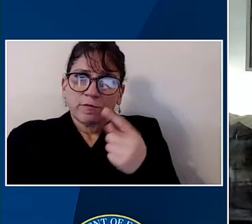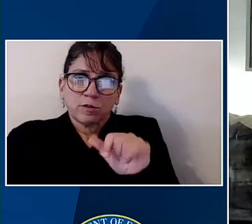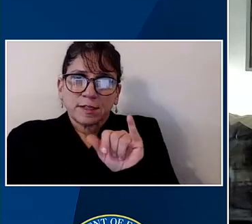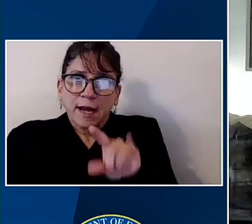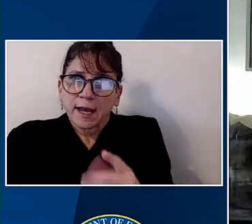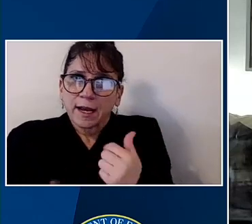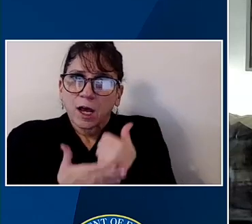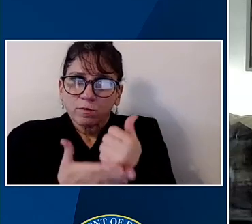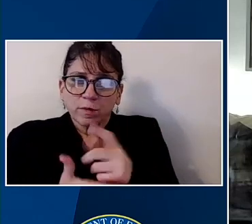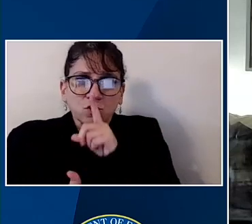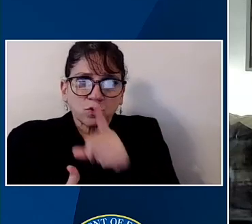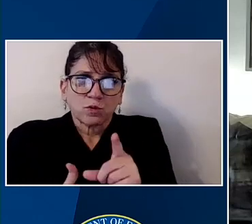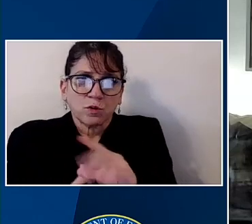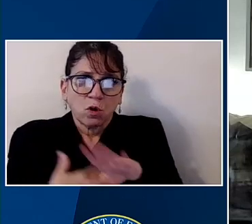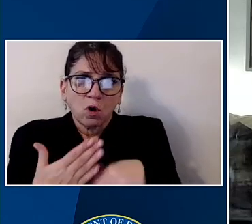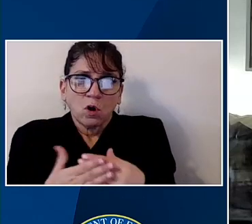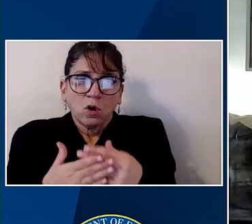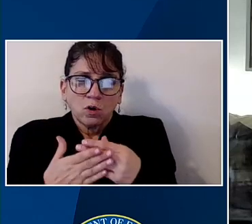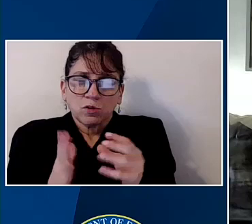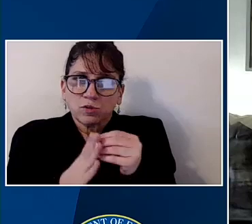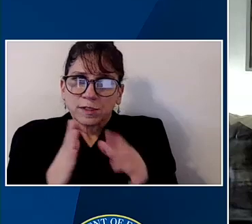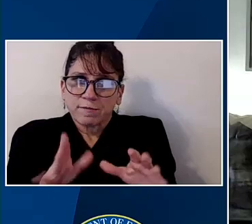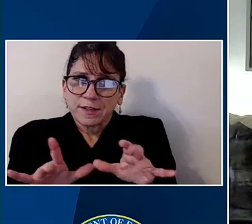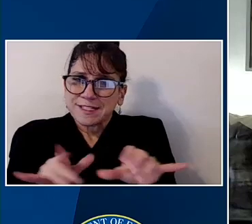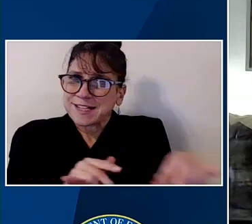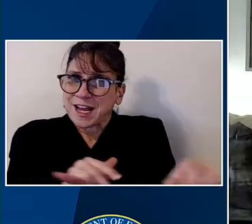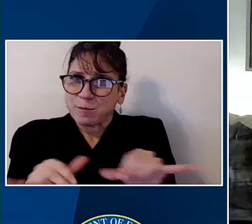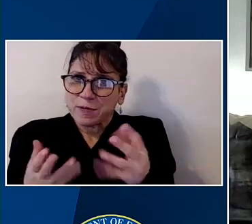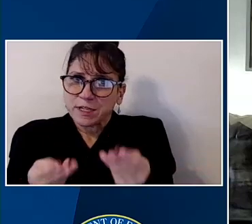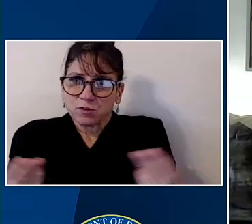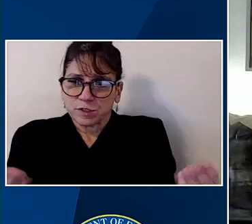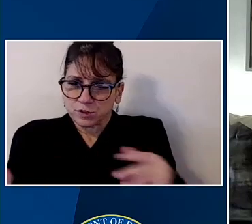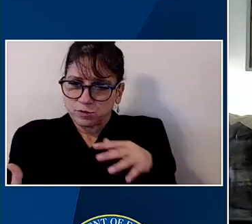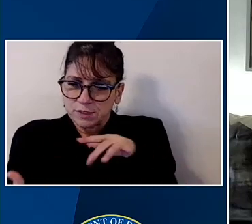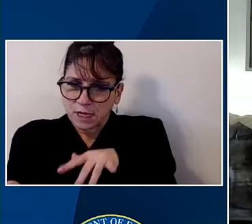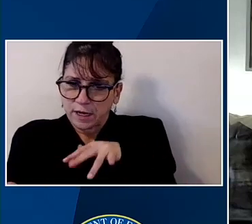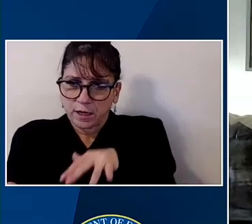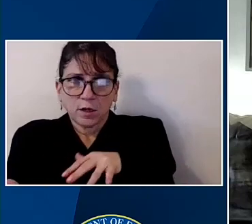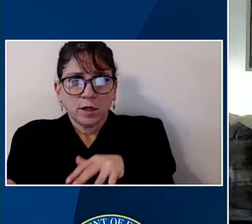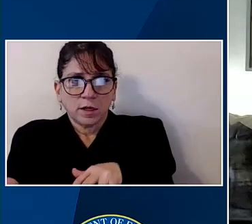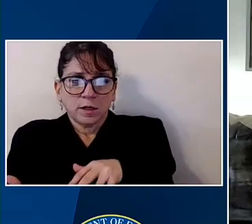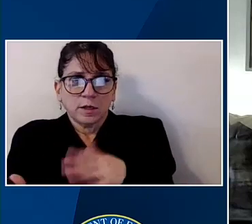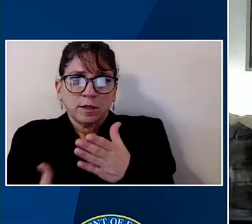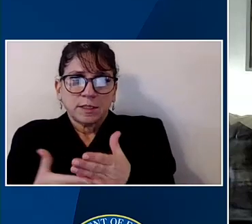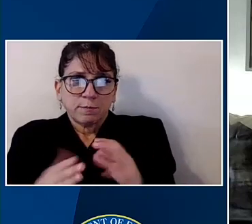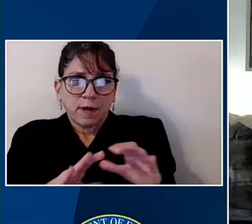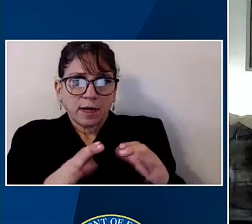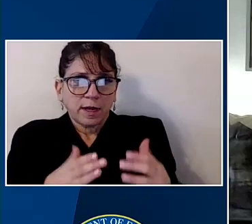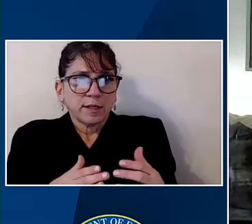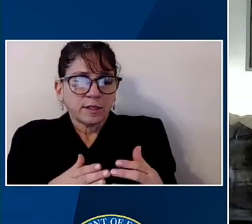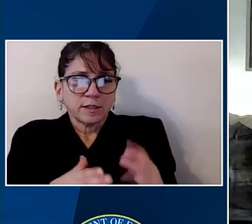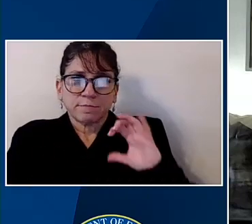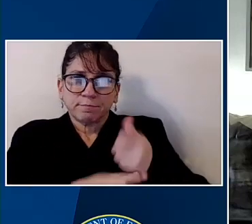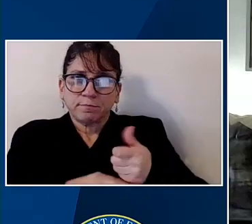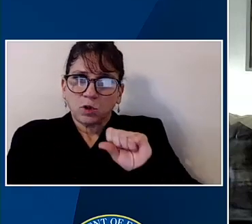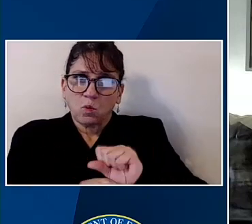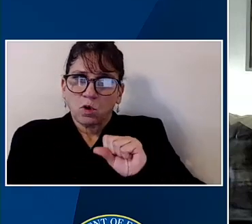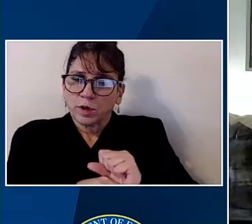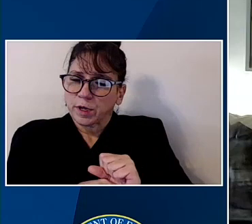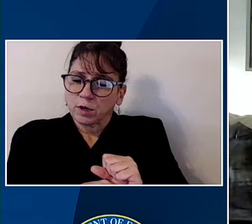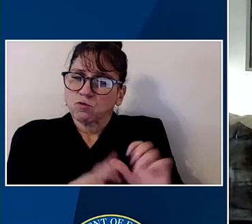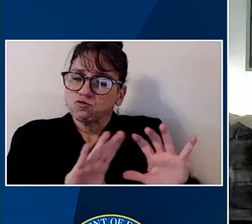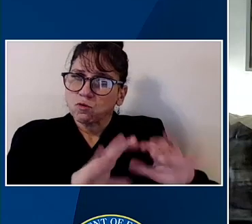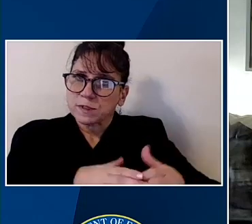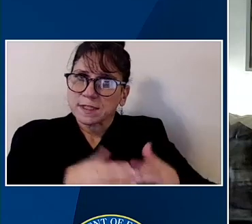all students have the exact same materials to study from. Some of my classes require us to work in groups, and it's so much more effective